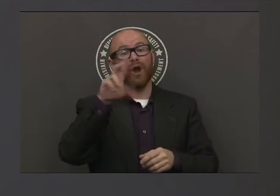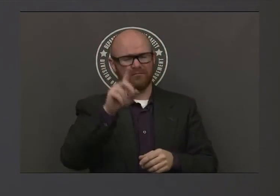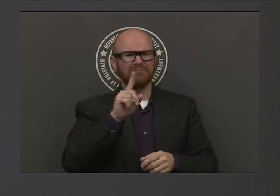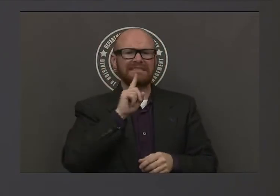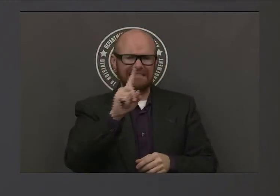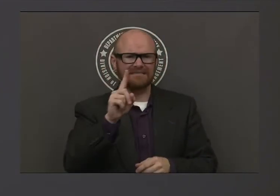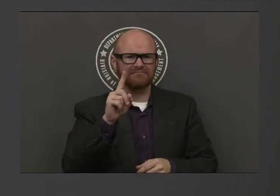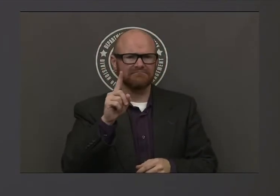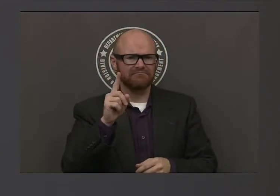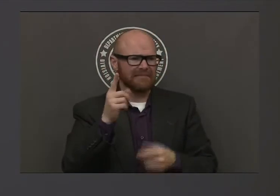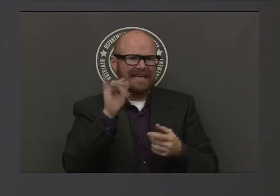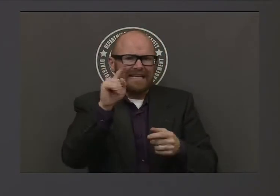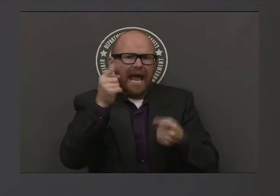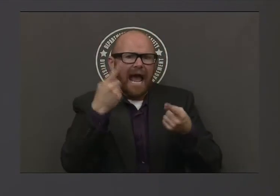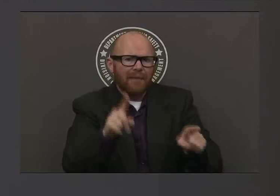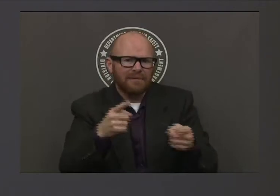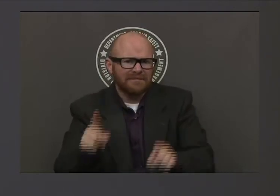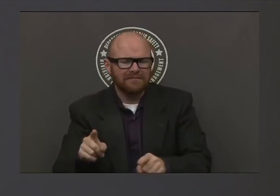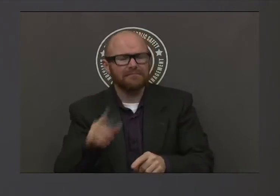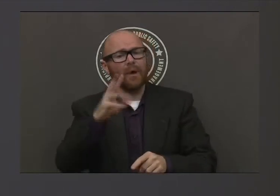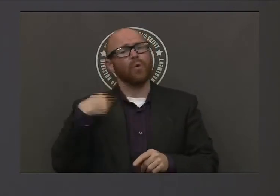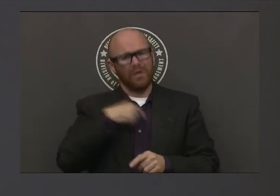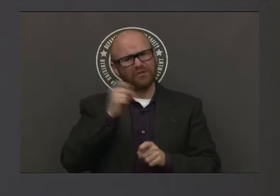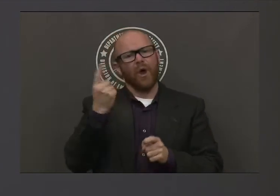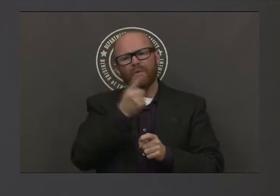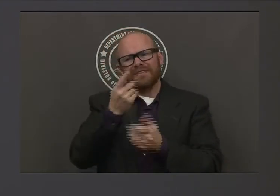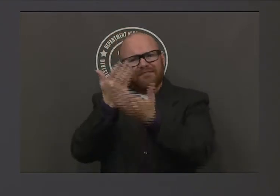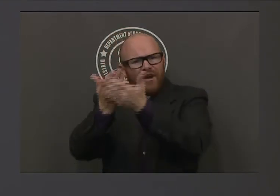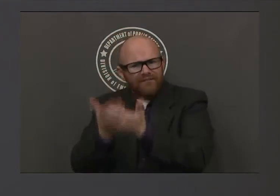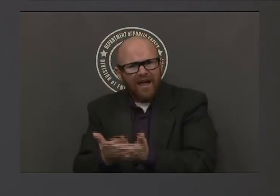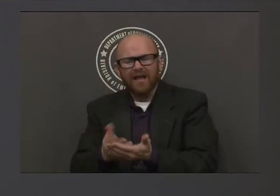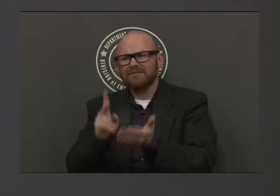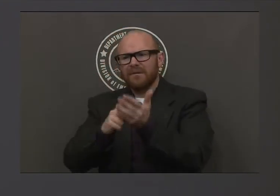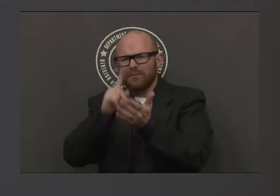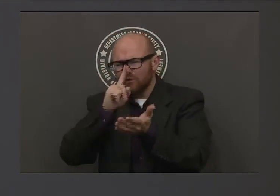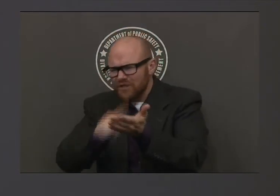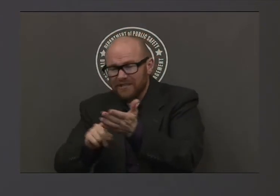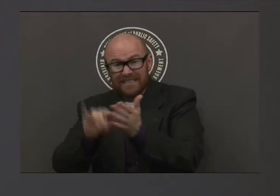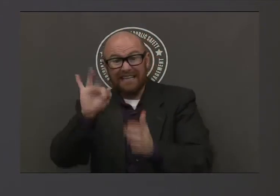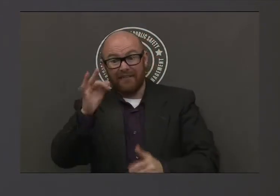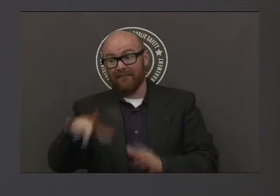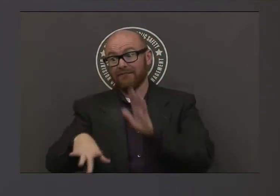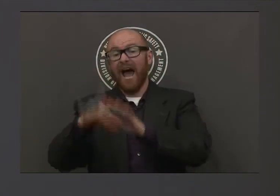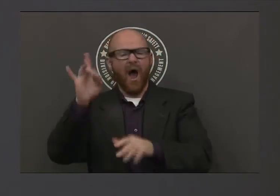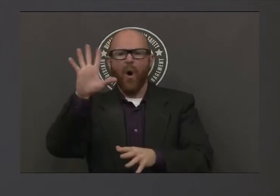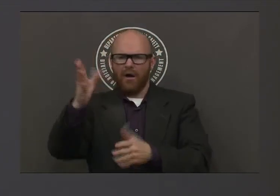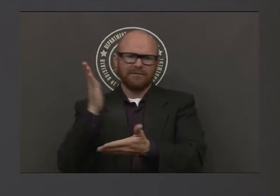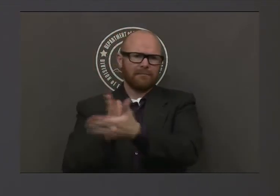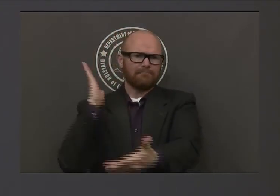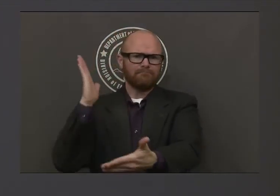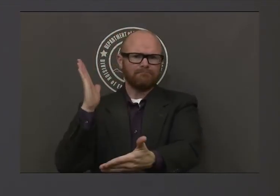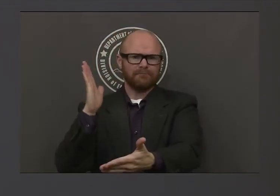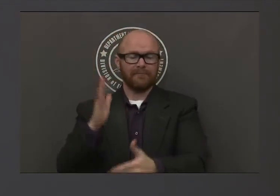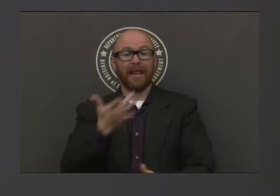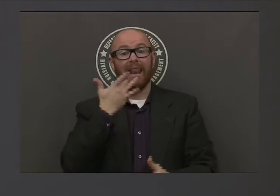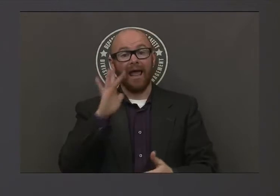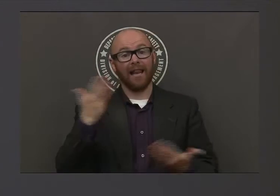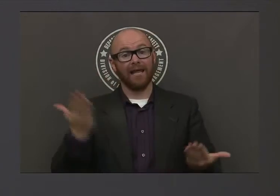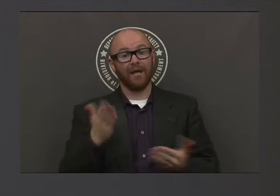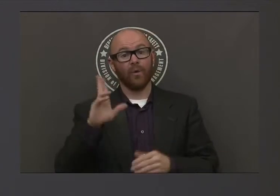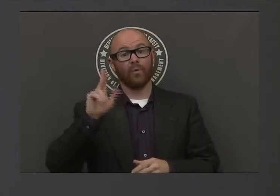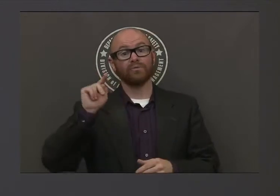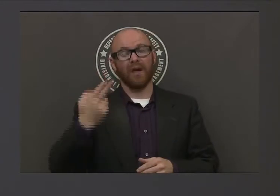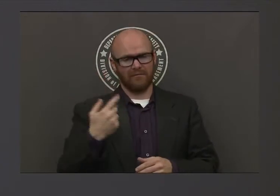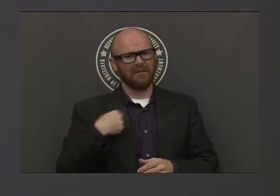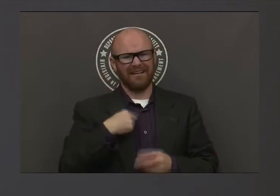should always be looking for voter fraud. We should root it out wherever it exists. We've been very fortunate here in the state of Utah to have